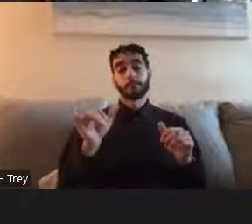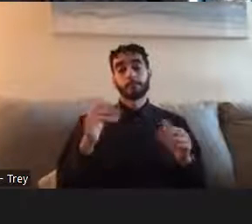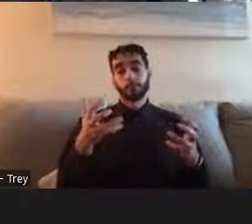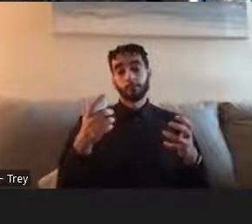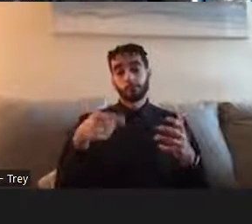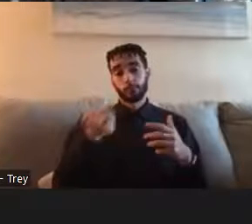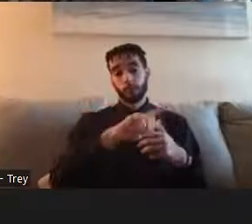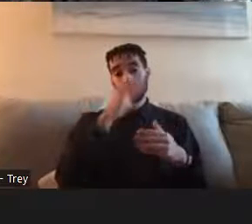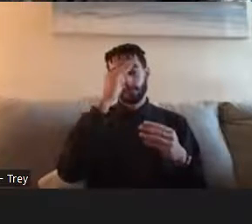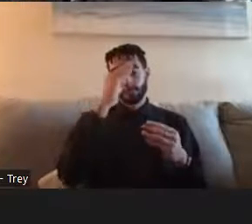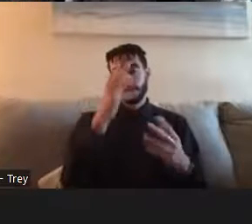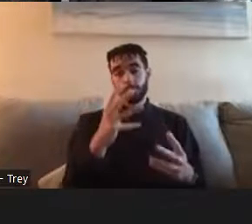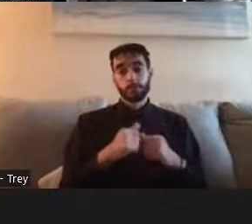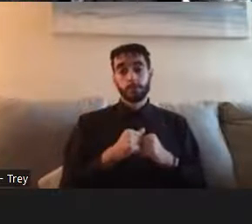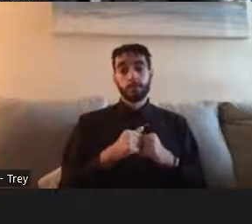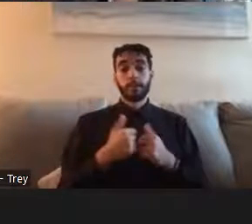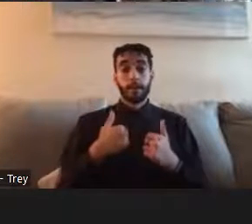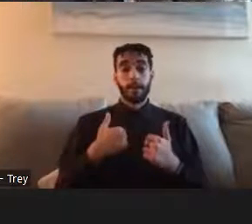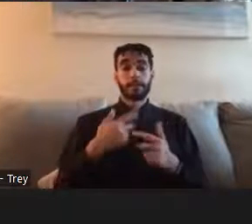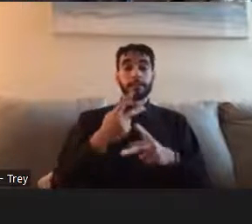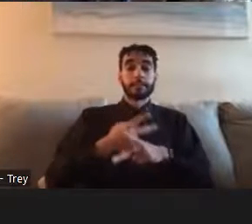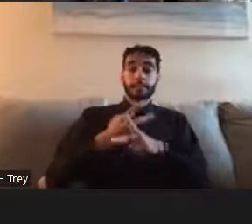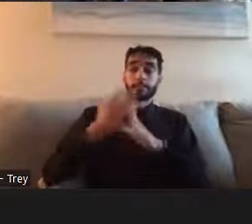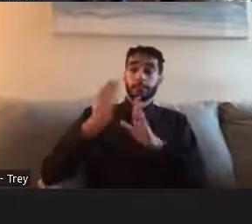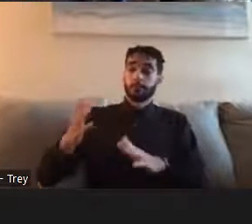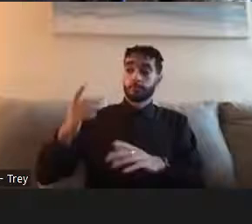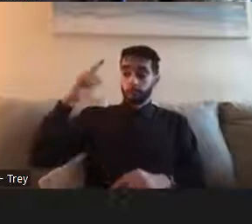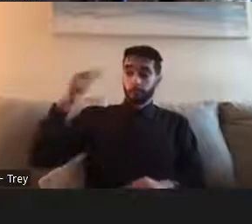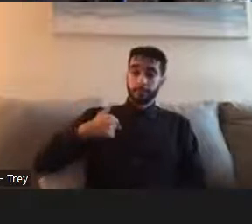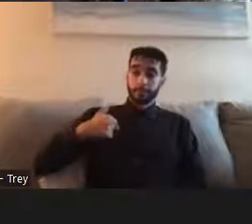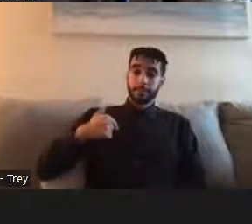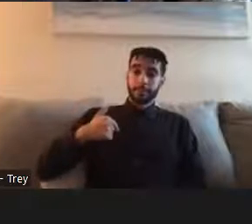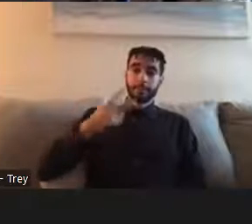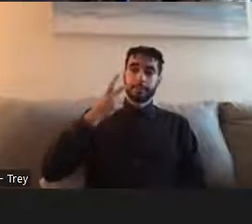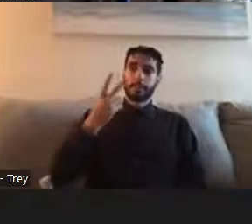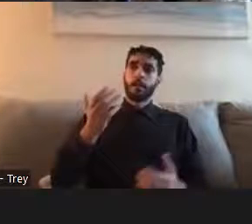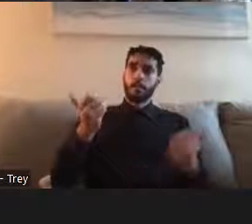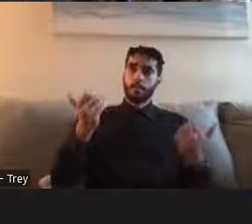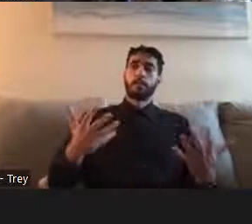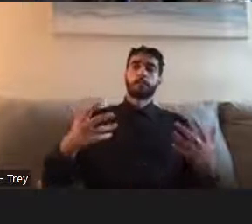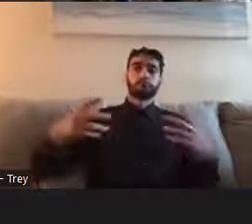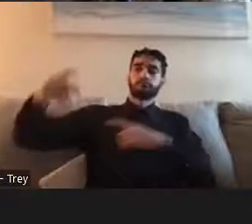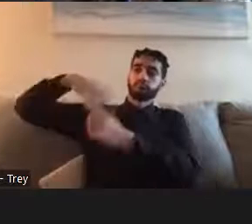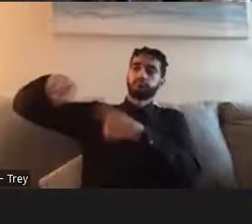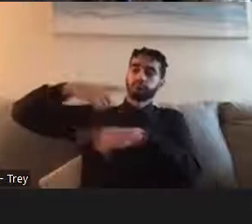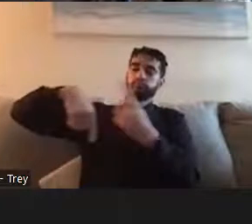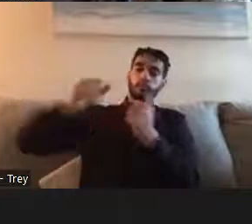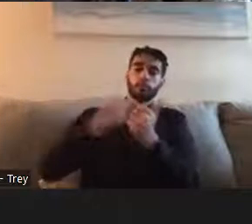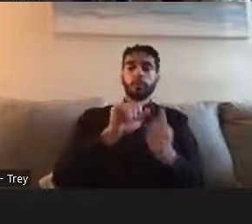caregiver and I see a lot of caregivers here, especially when it comes to IHS, and